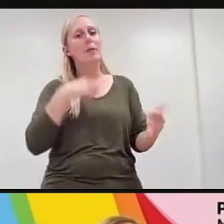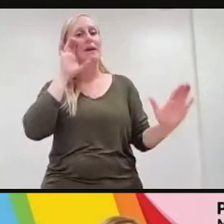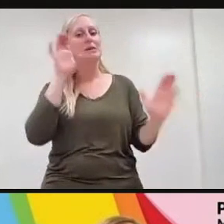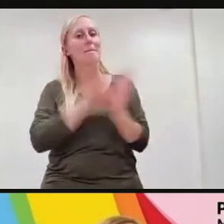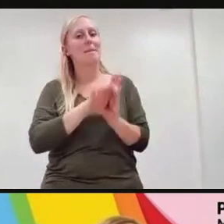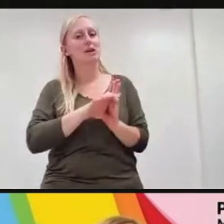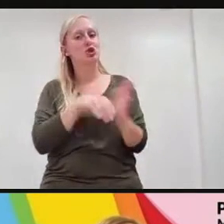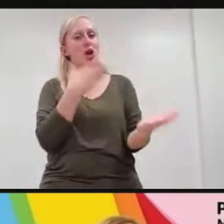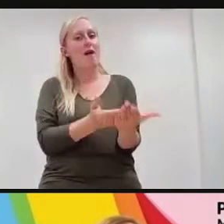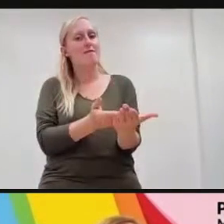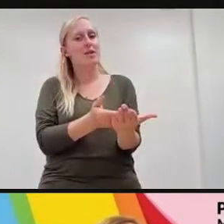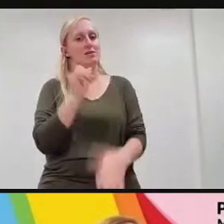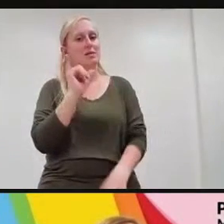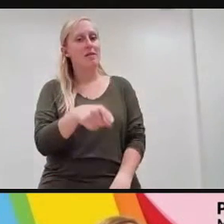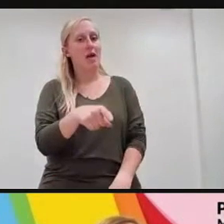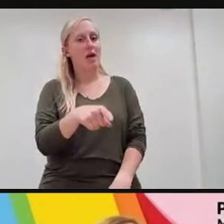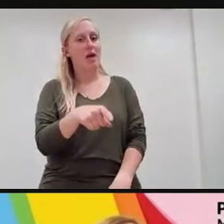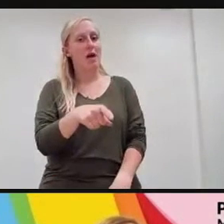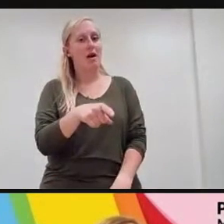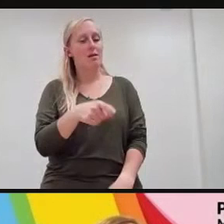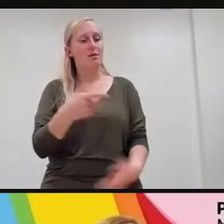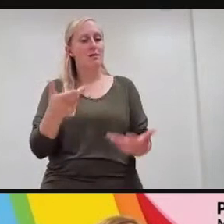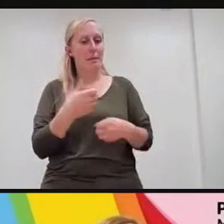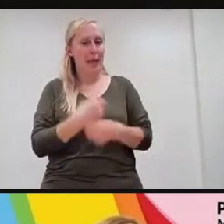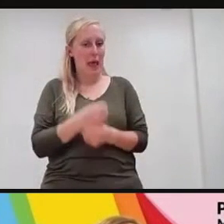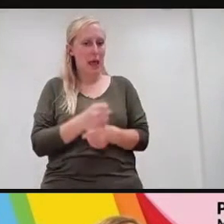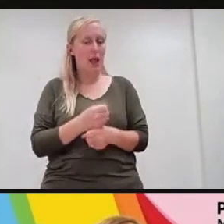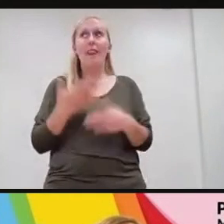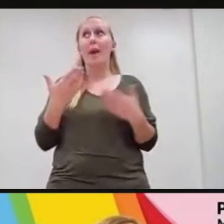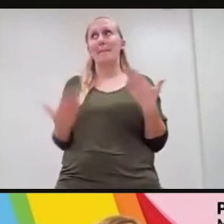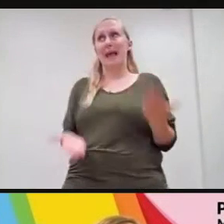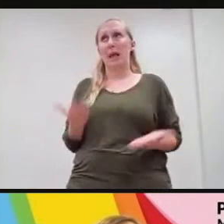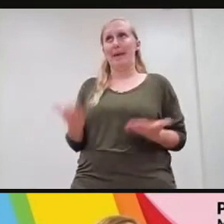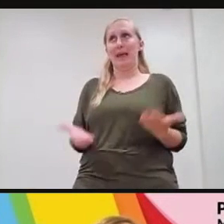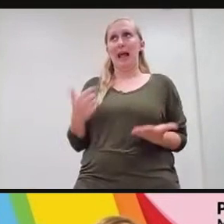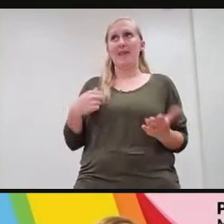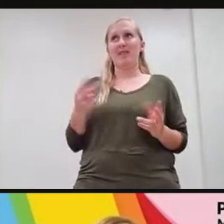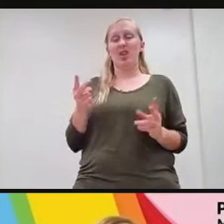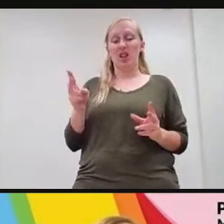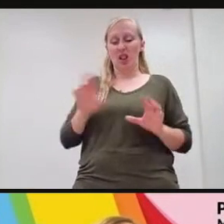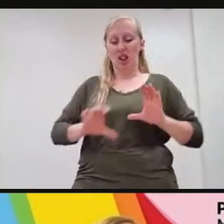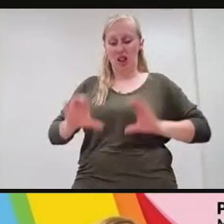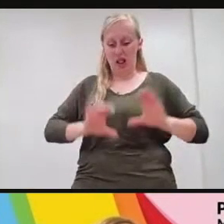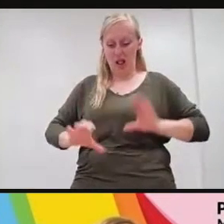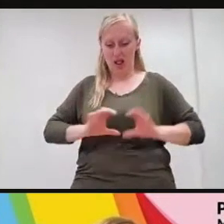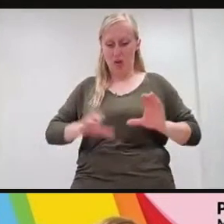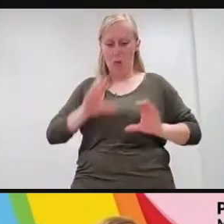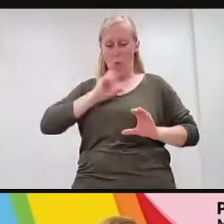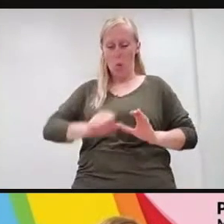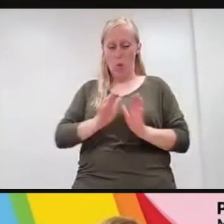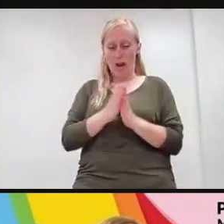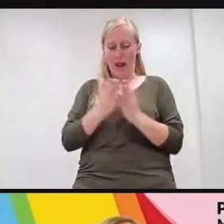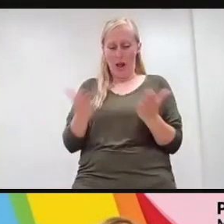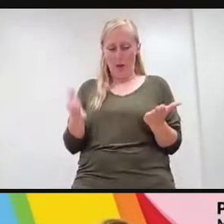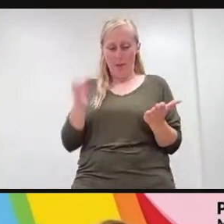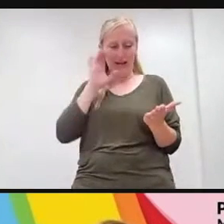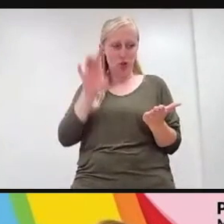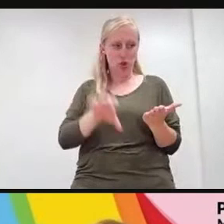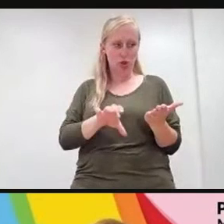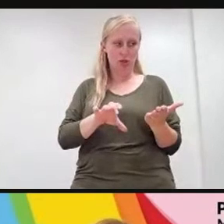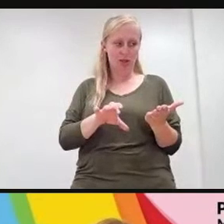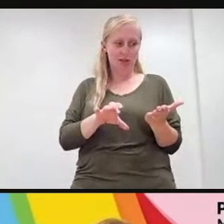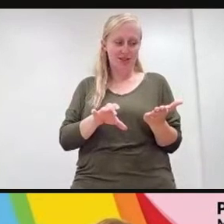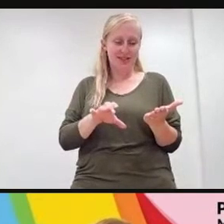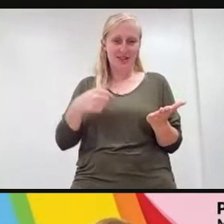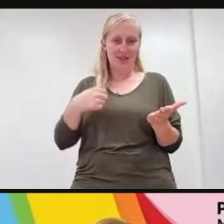photographic evidence of these constructs. There might be. I'd have to look at an old photo album. I think we were